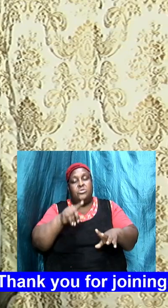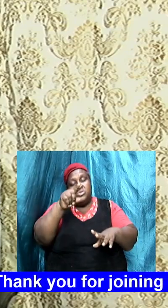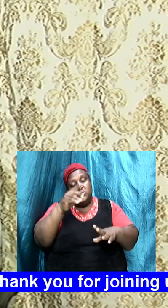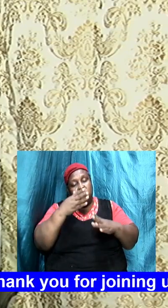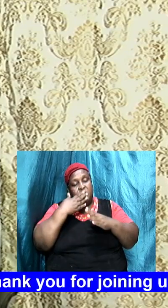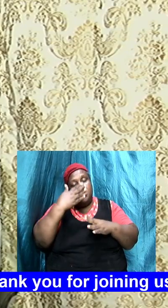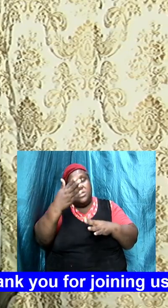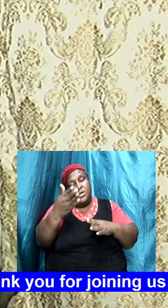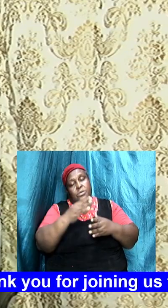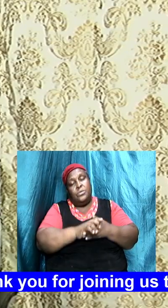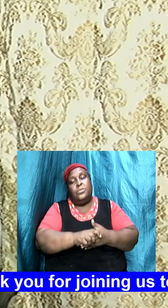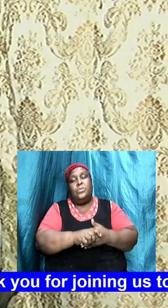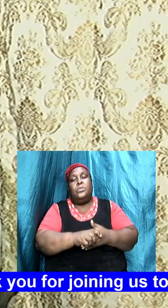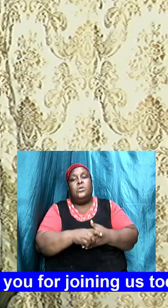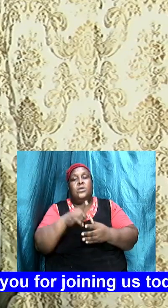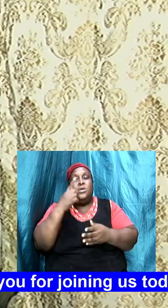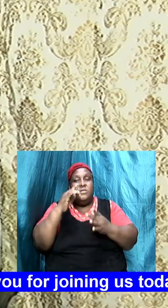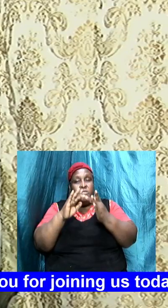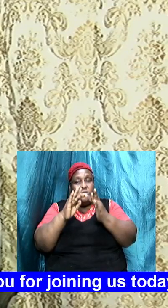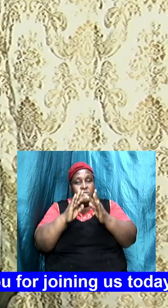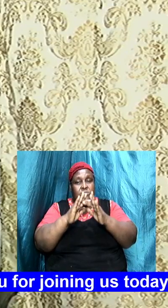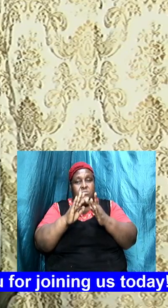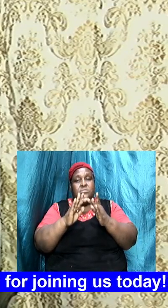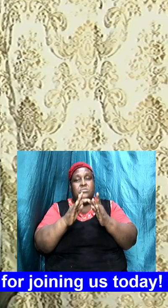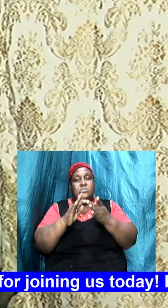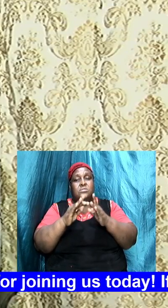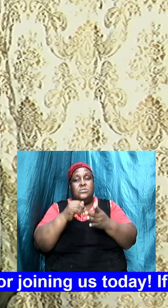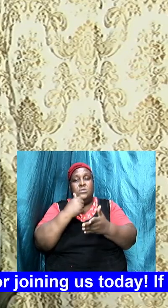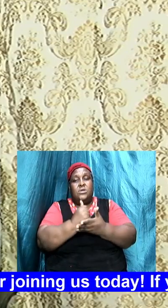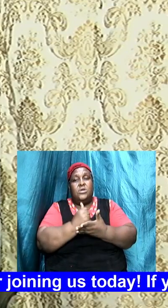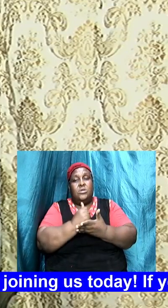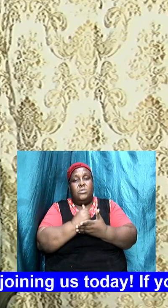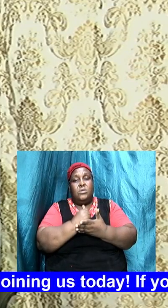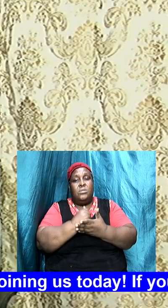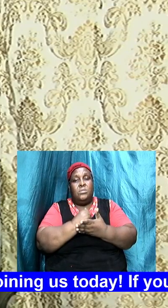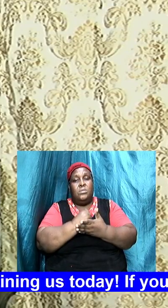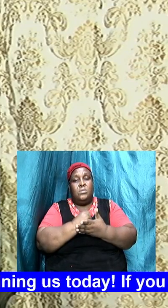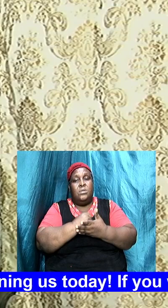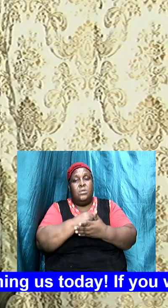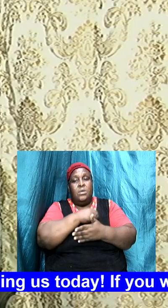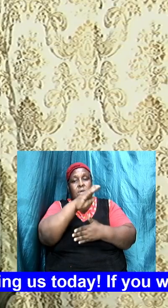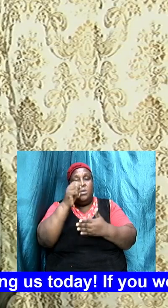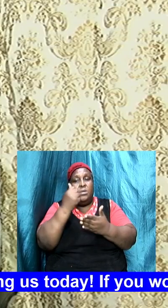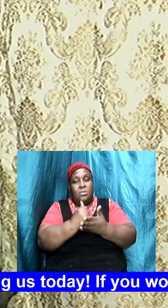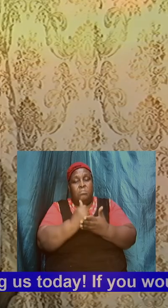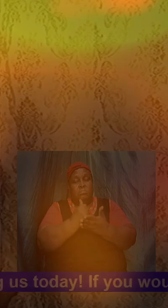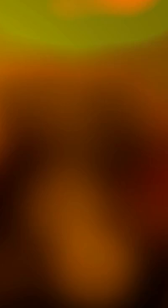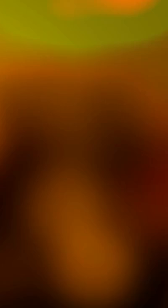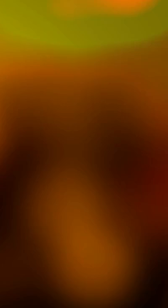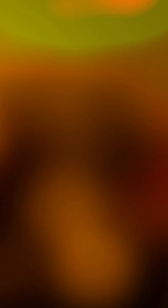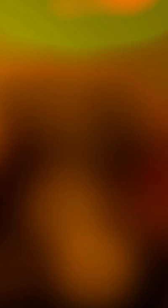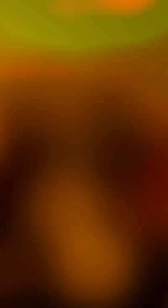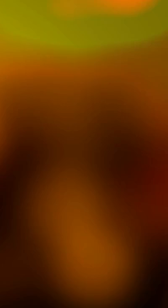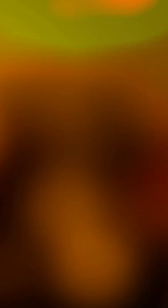thank you for tuning in. Amen and amen.